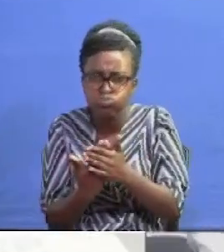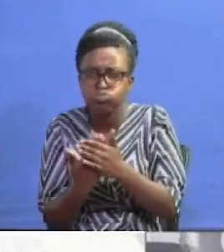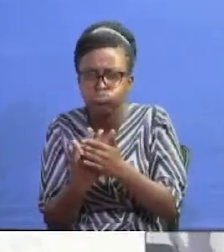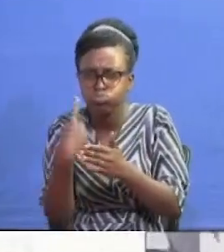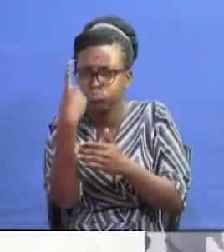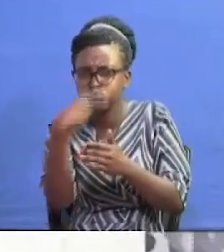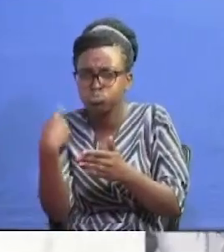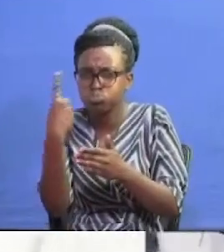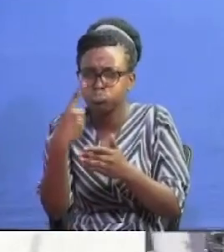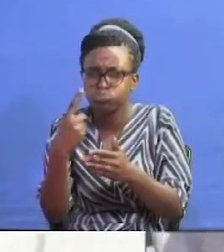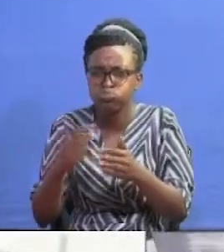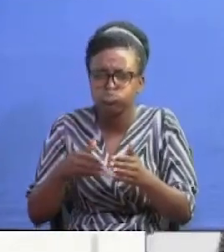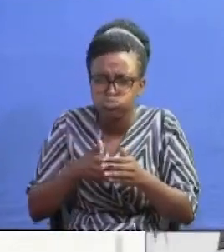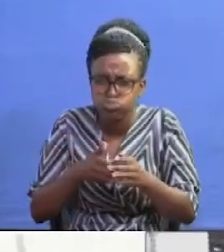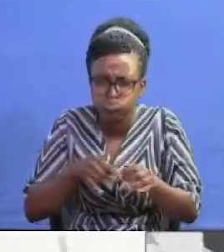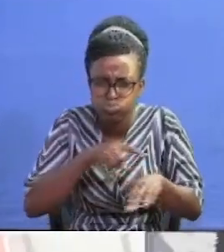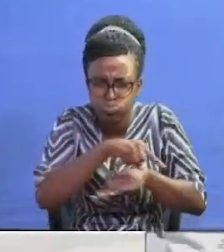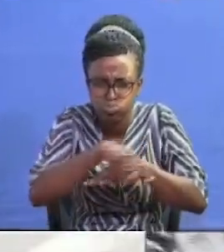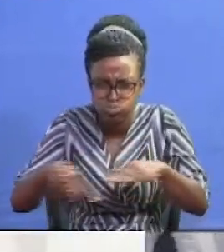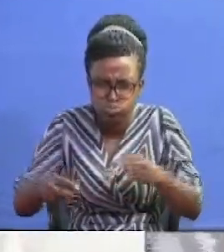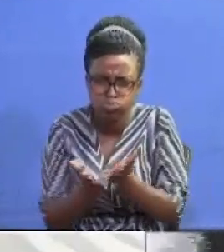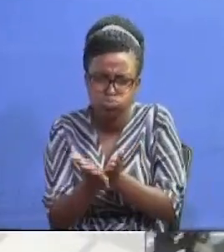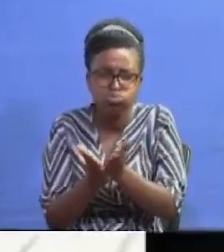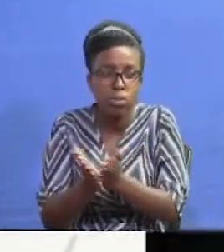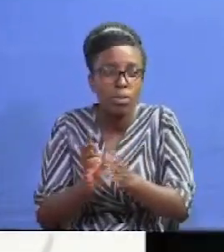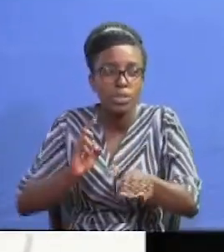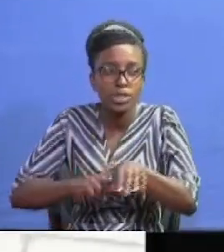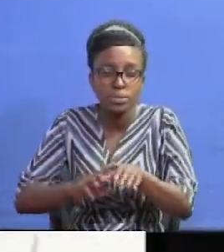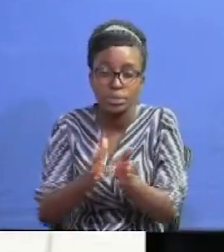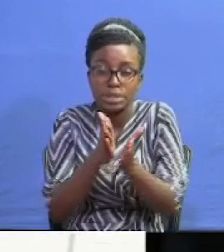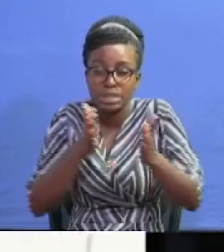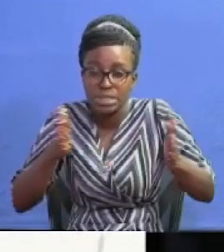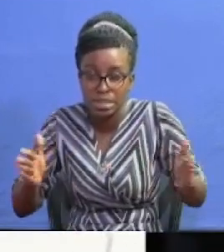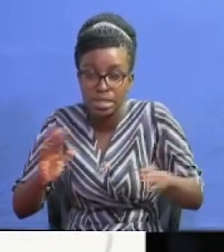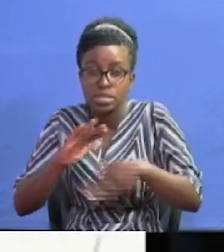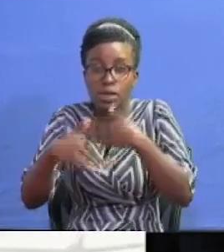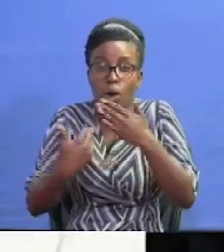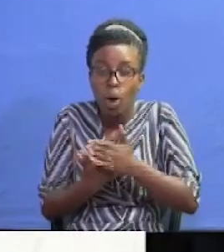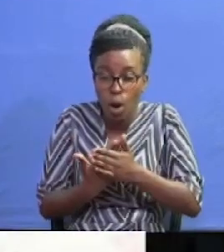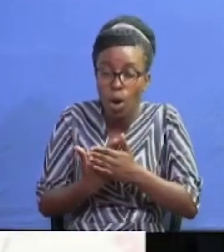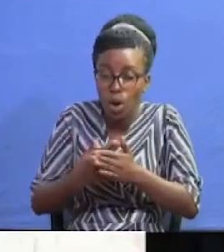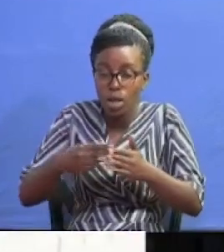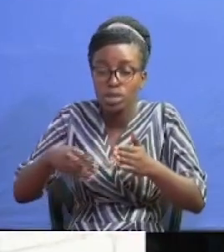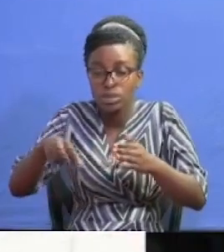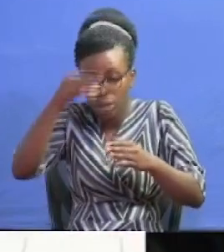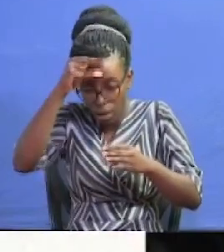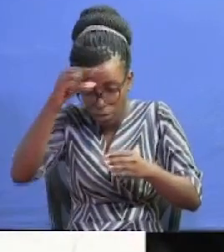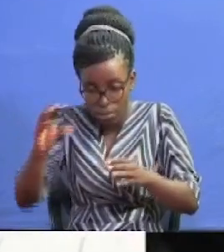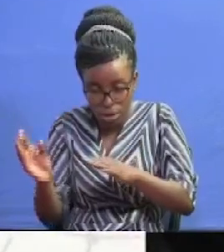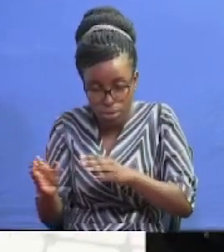rather in line of service. This is in the bid to increase efficiency of security operation and